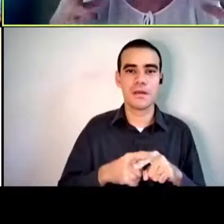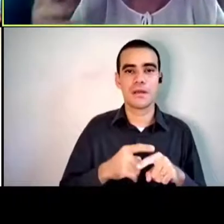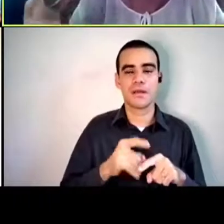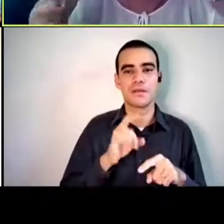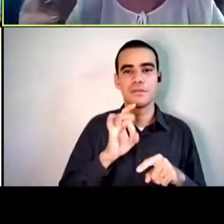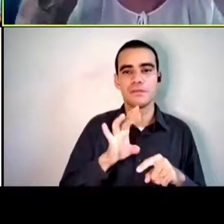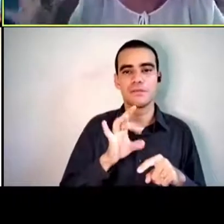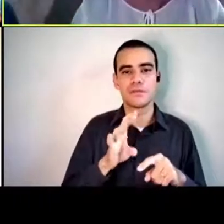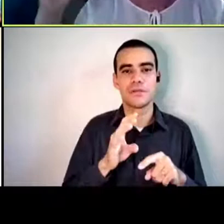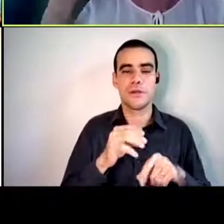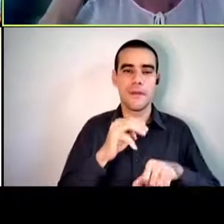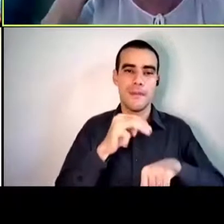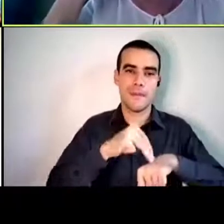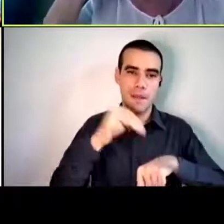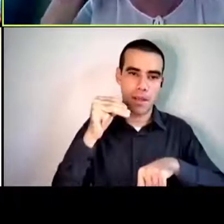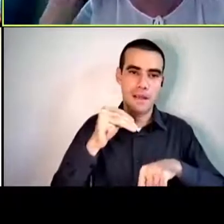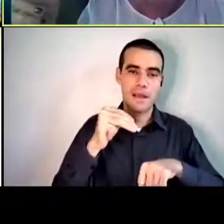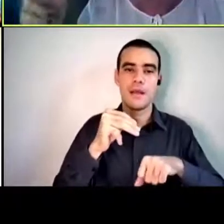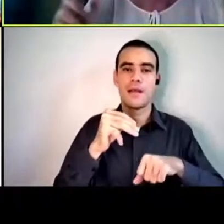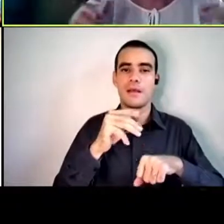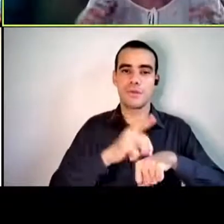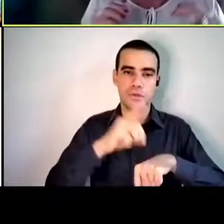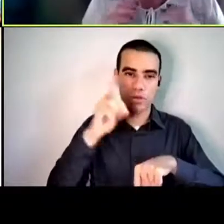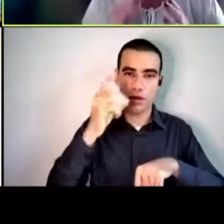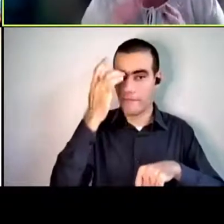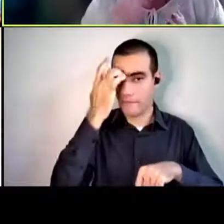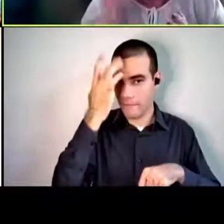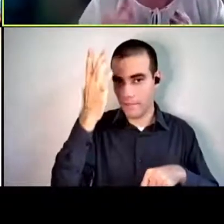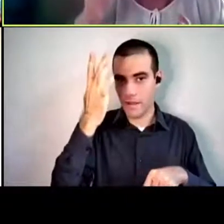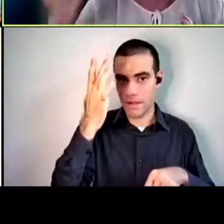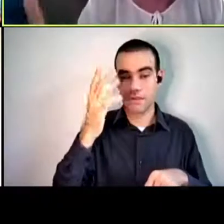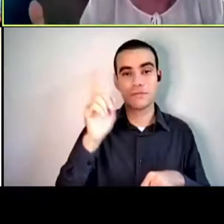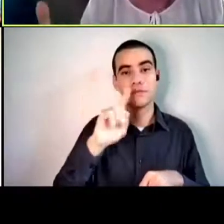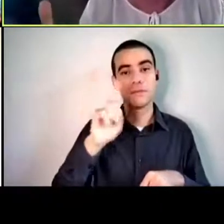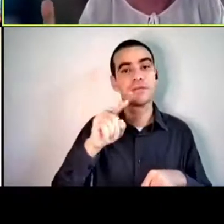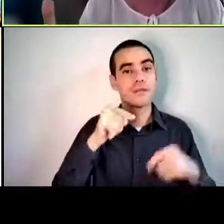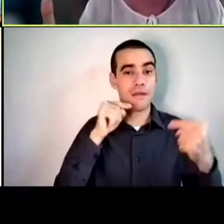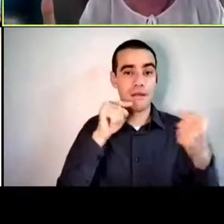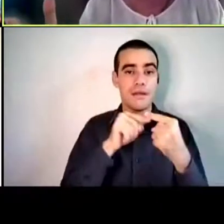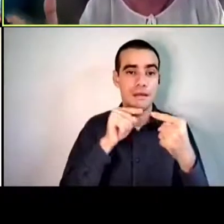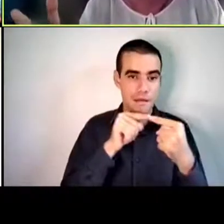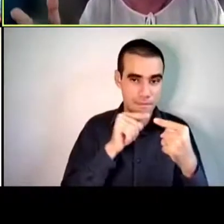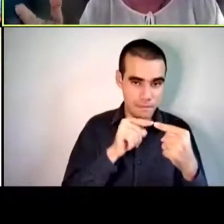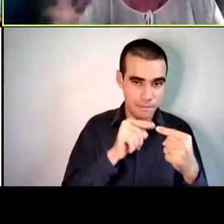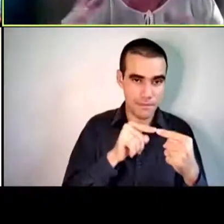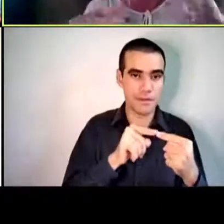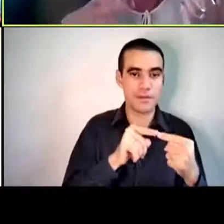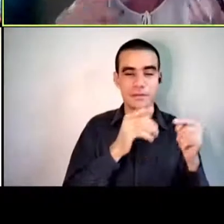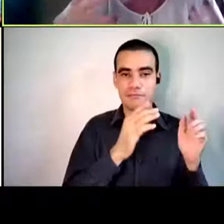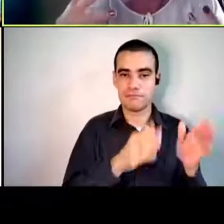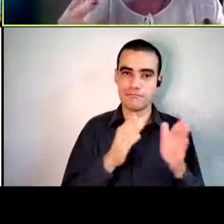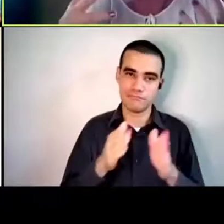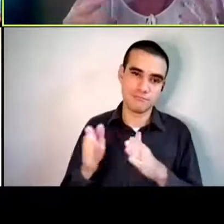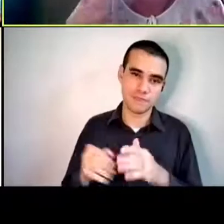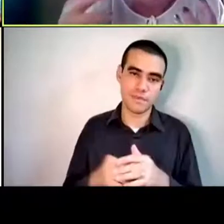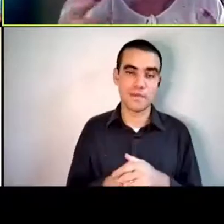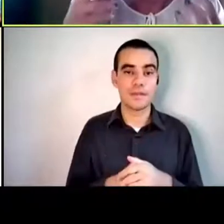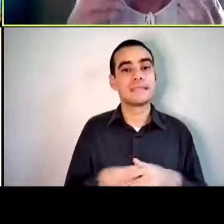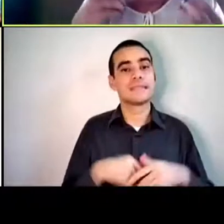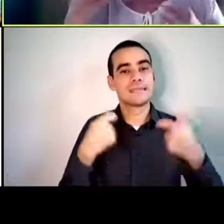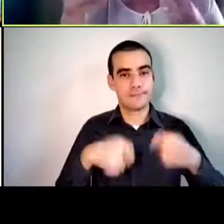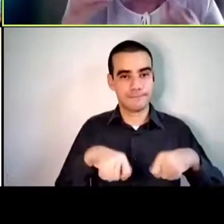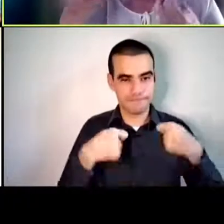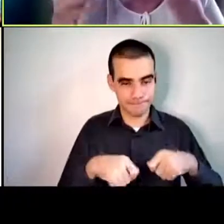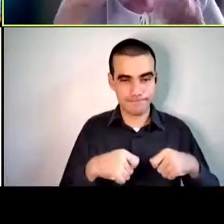so it was not something that they want a doctor and a master that is easier. Just when they needed the applicability in